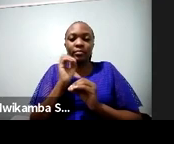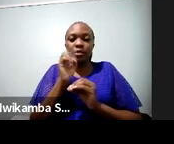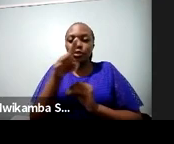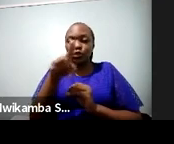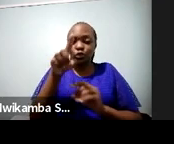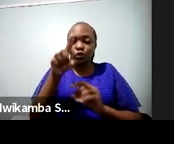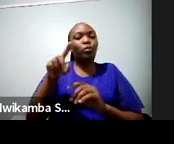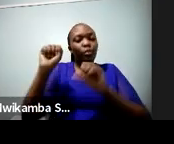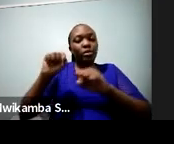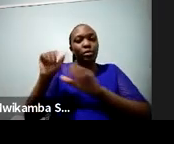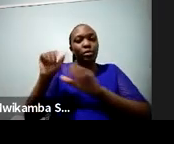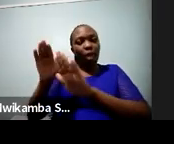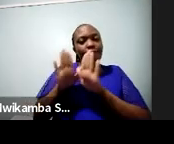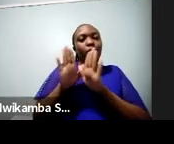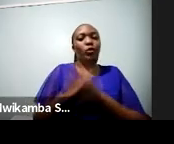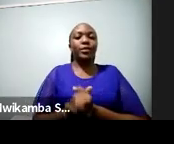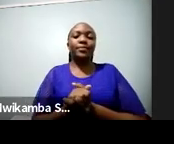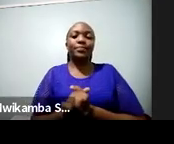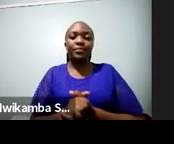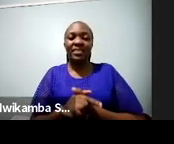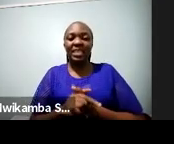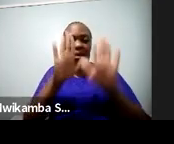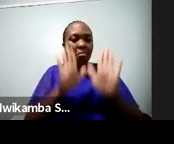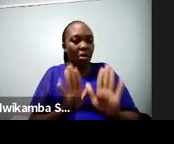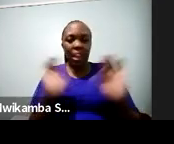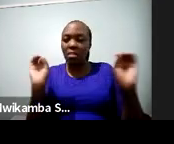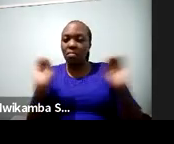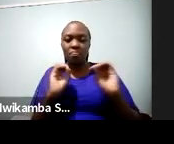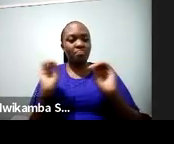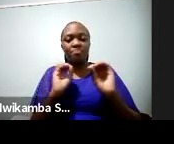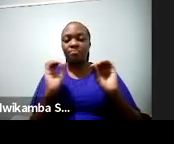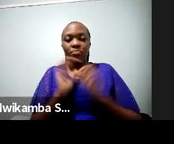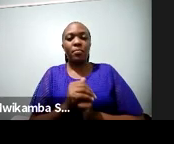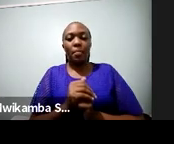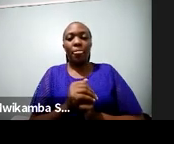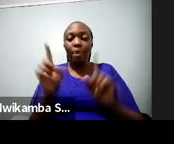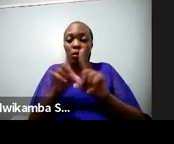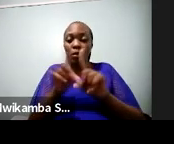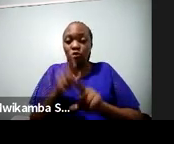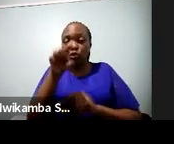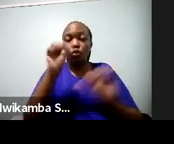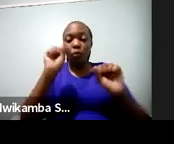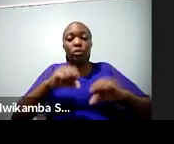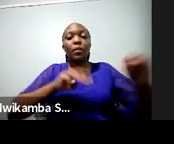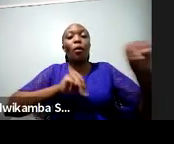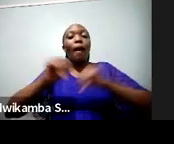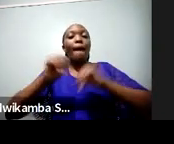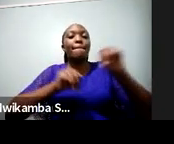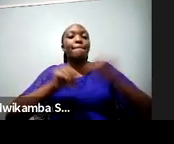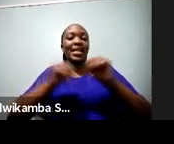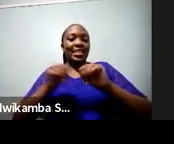avoidable. It's not necessary. And you can manage it and you can save if you need to save.